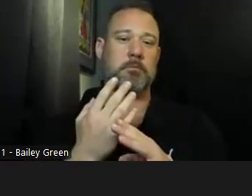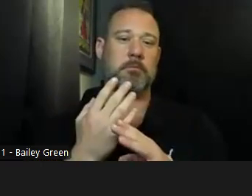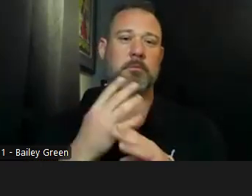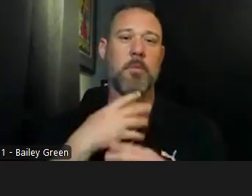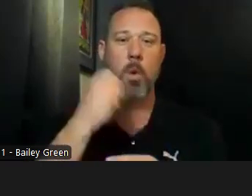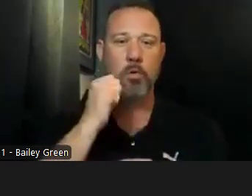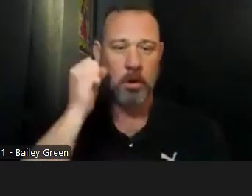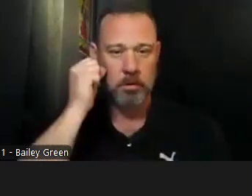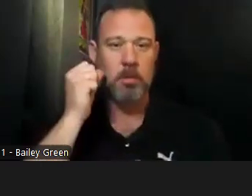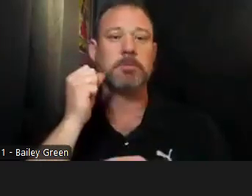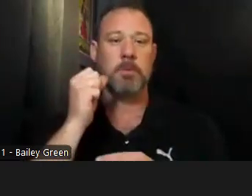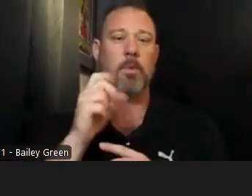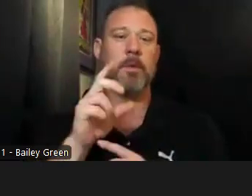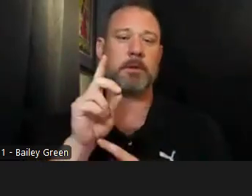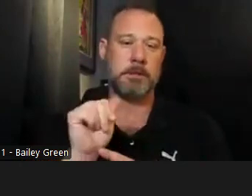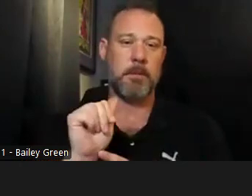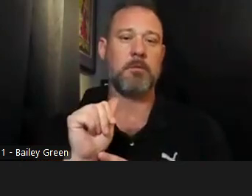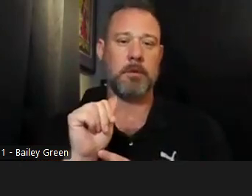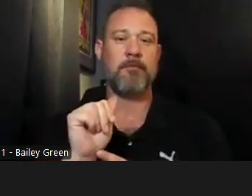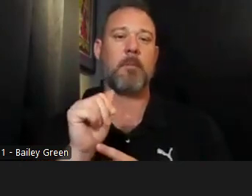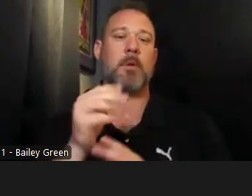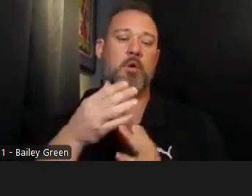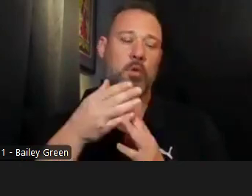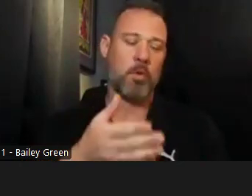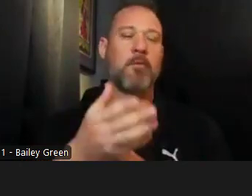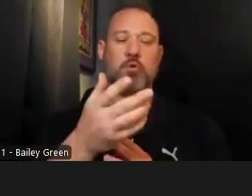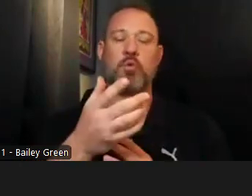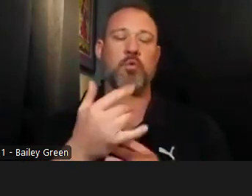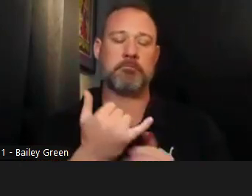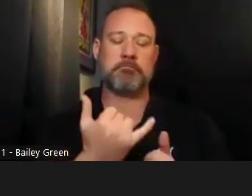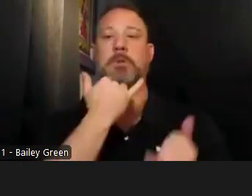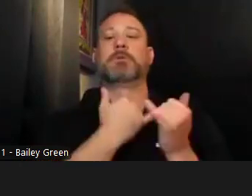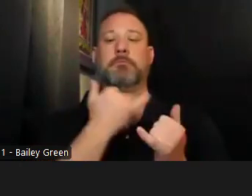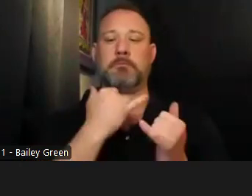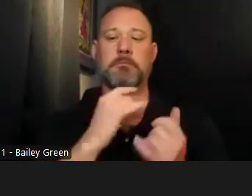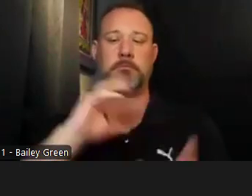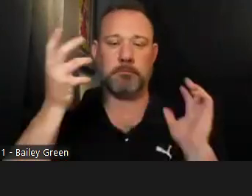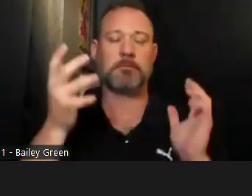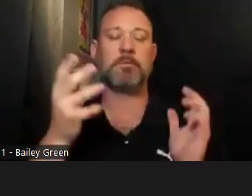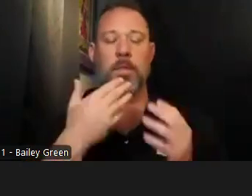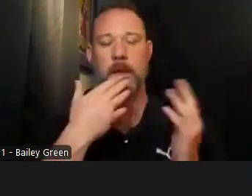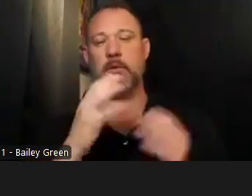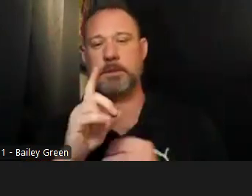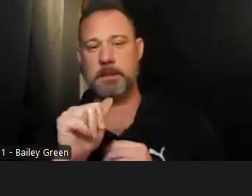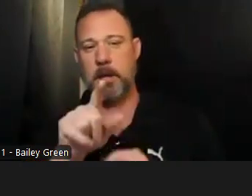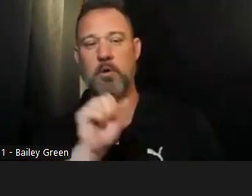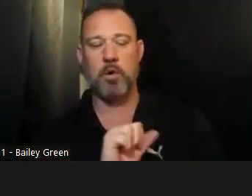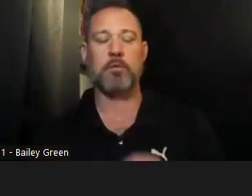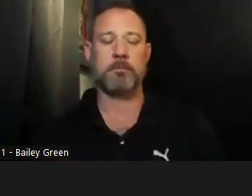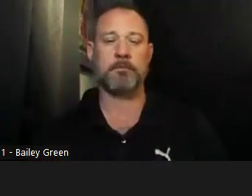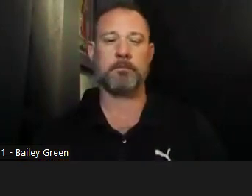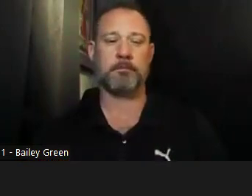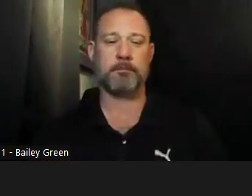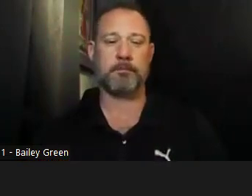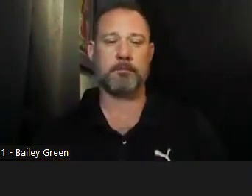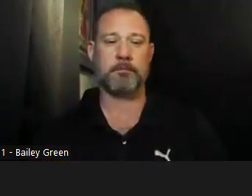older adults and adults with disabilities from slipping further into crisis. So thank you to you and CDA for the work you're doing on this.